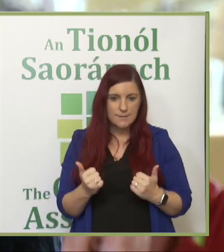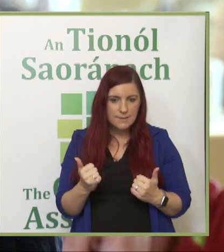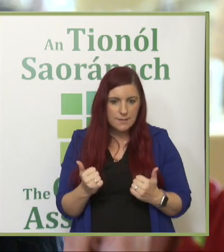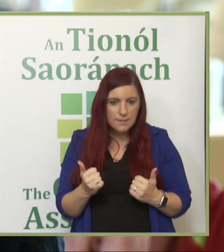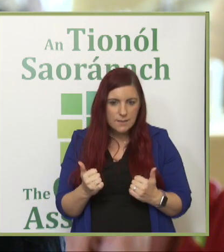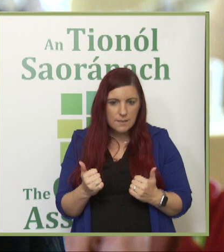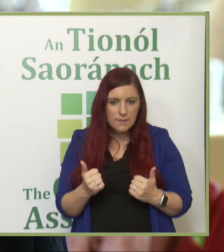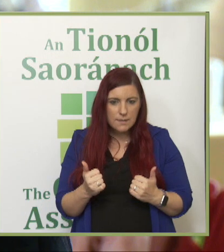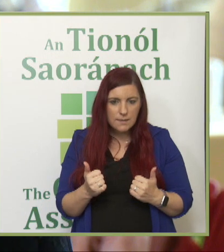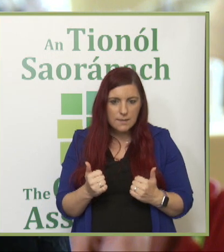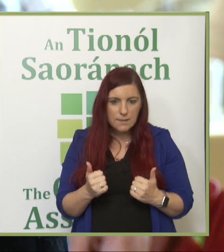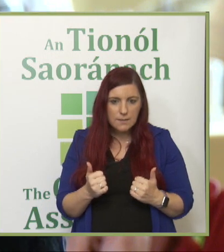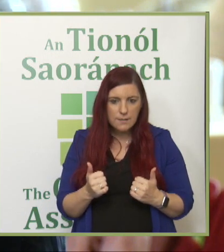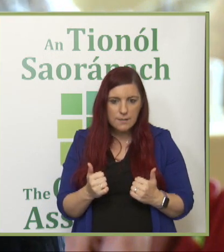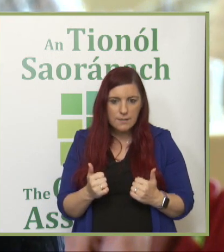For